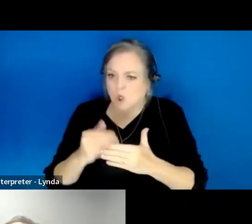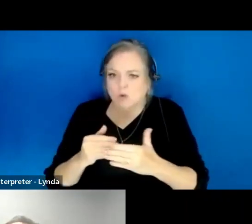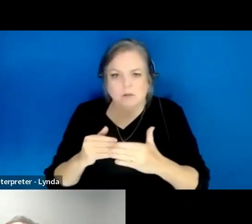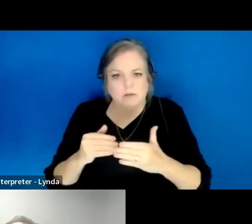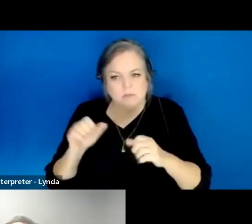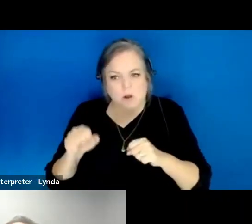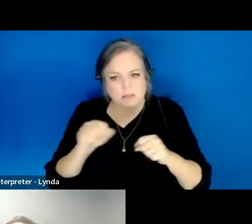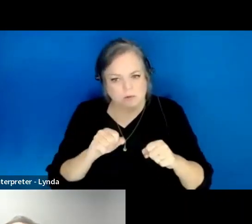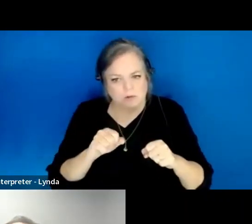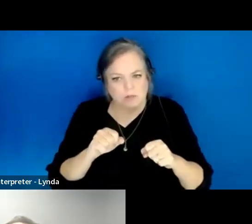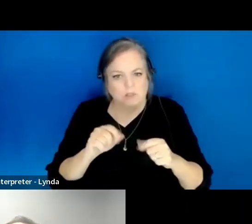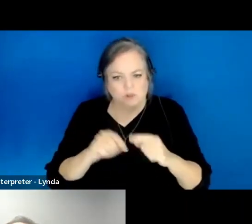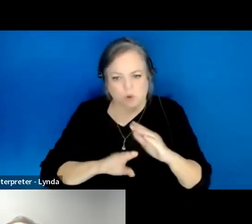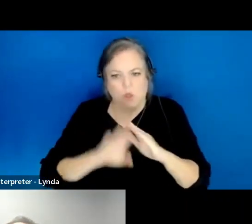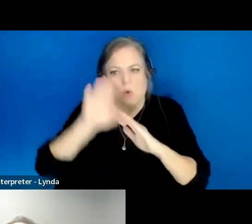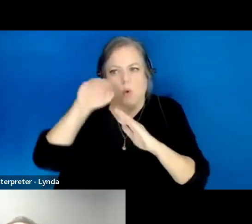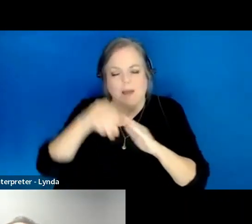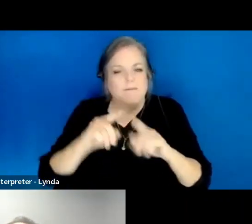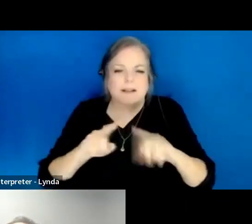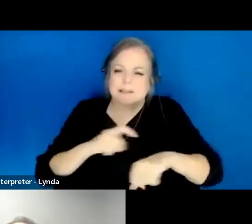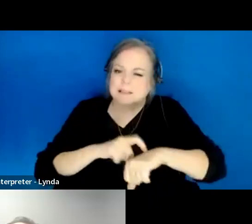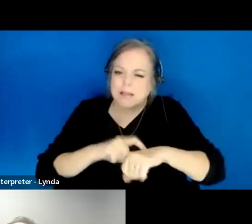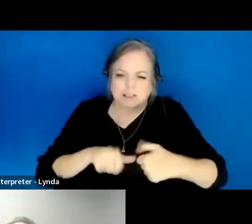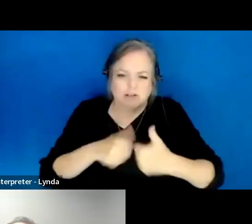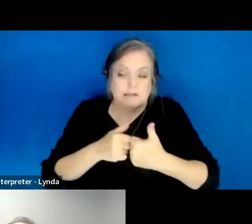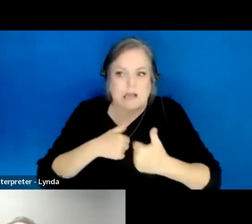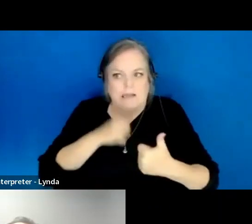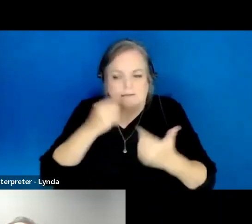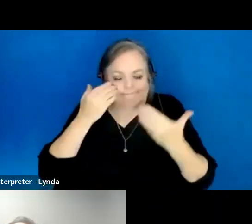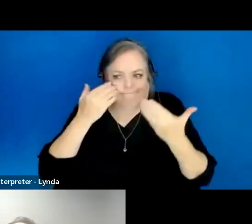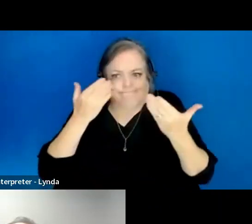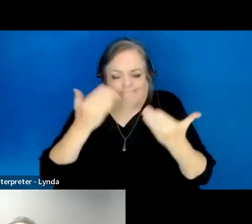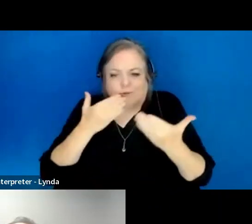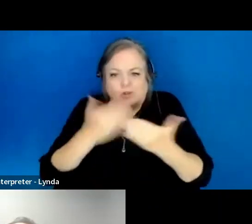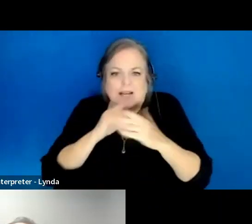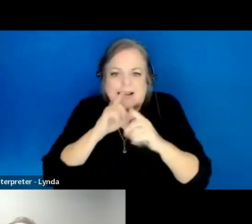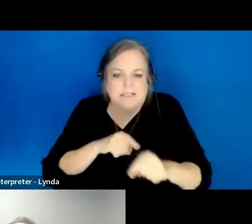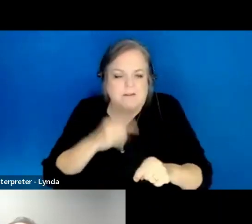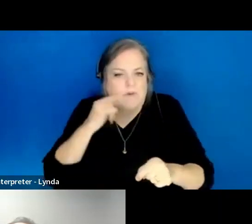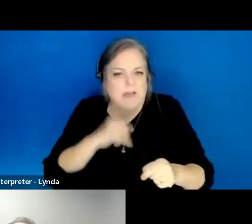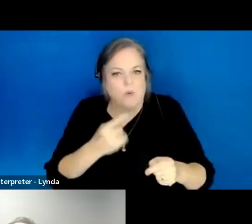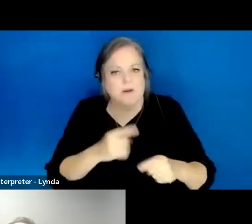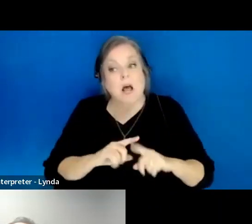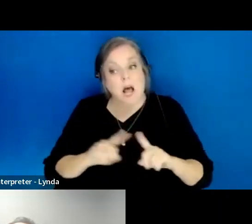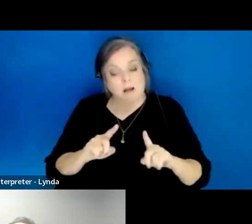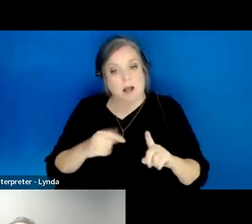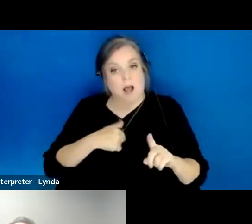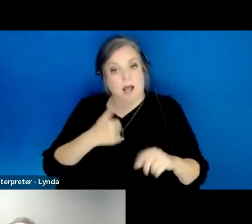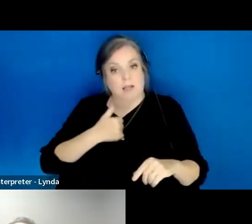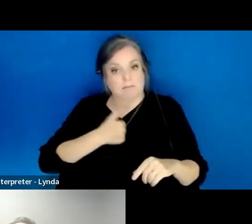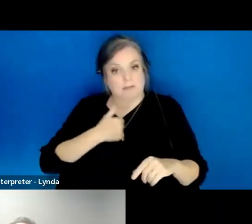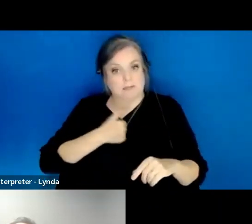be challenging. So I don't have a good answer for the COVID one, but I personally will be trying to time it